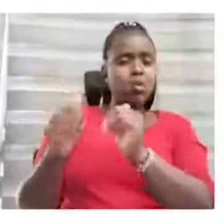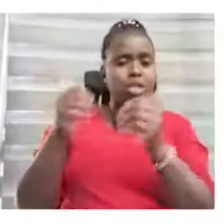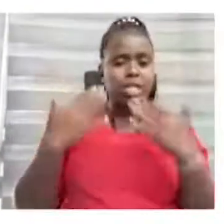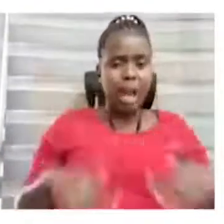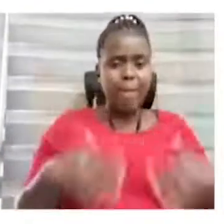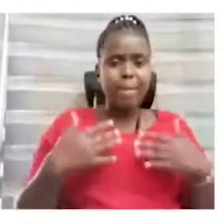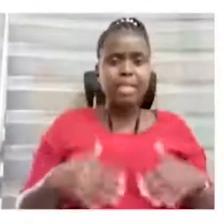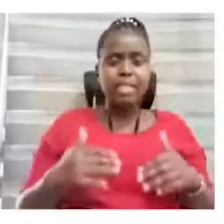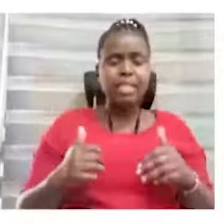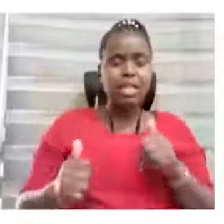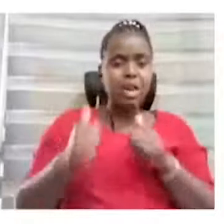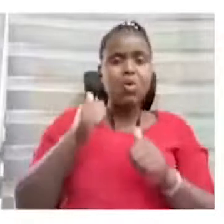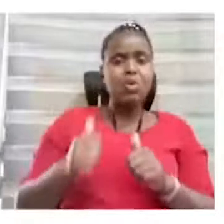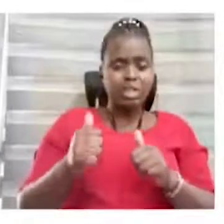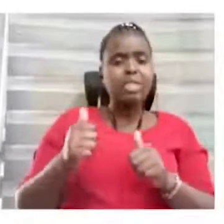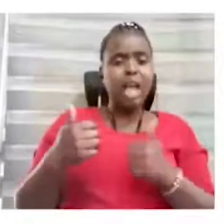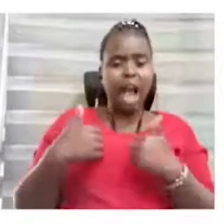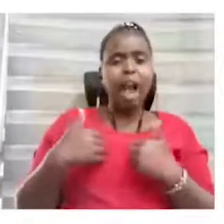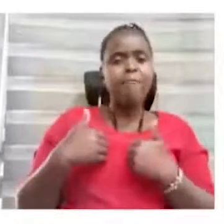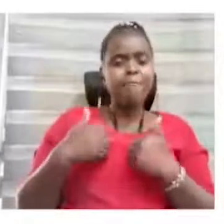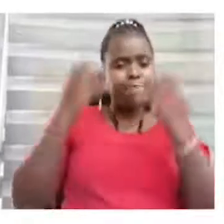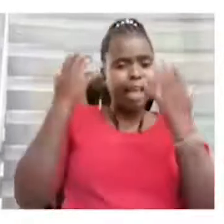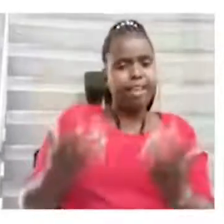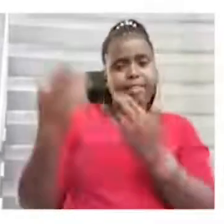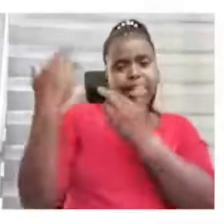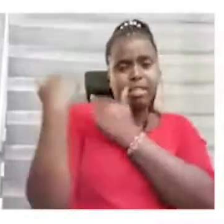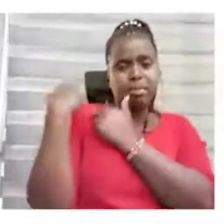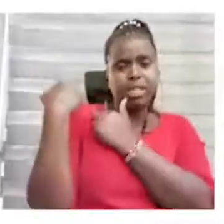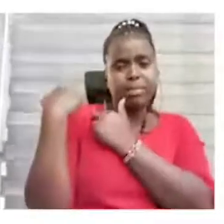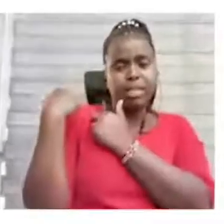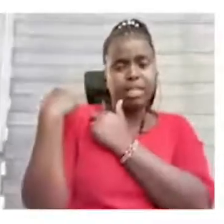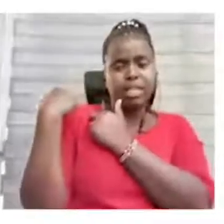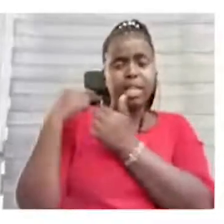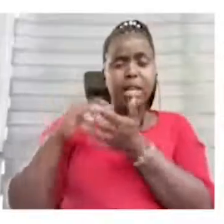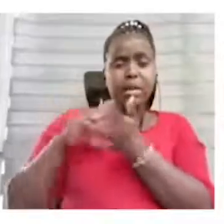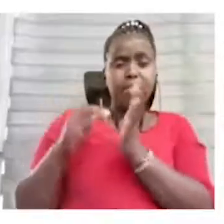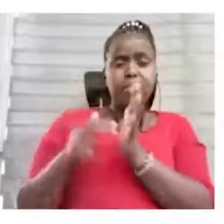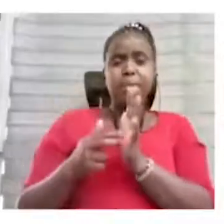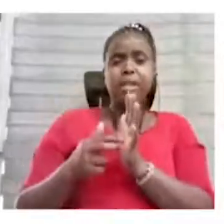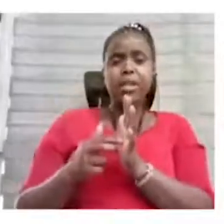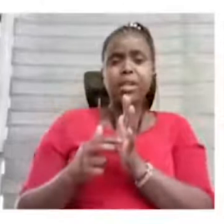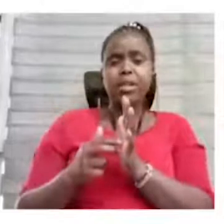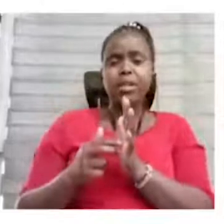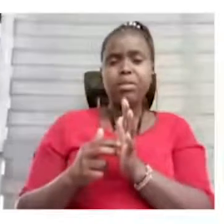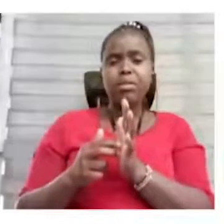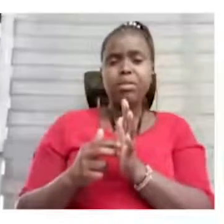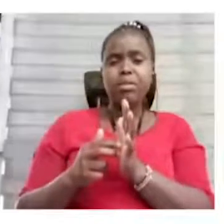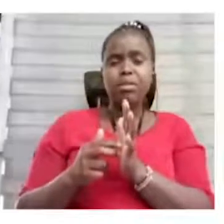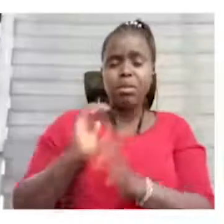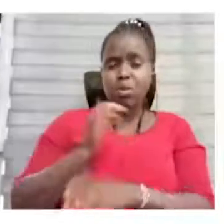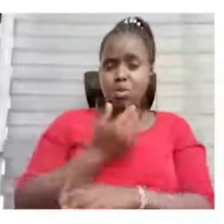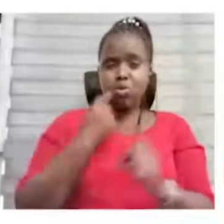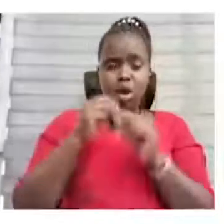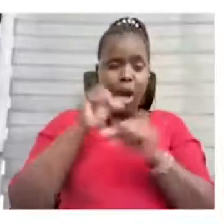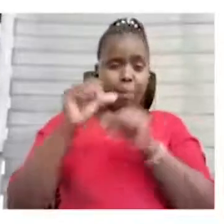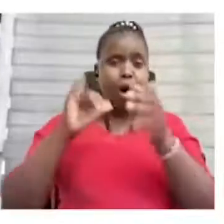heavy responsibilities. And so when we build our when we build our platform and our